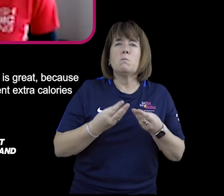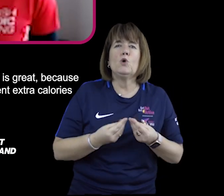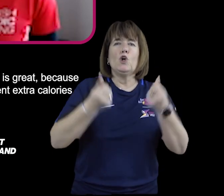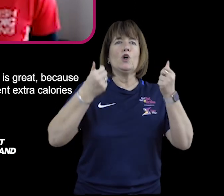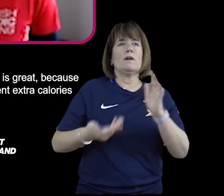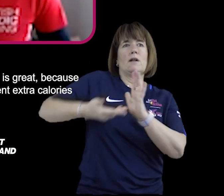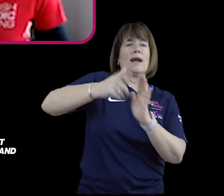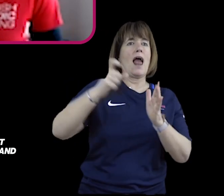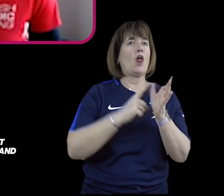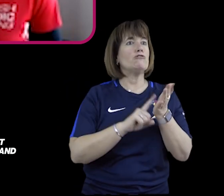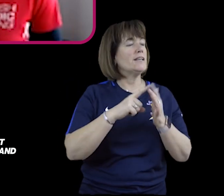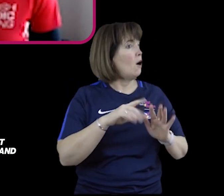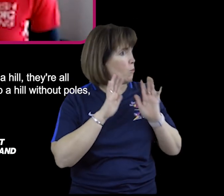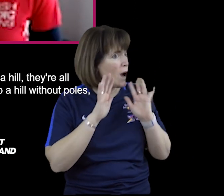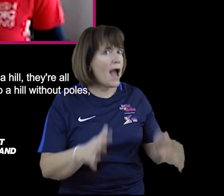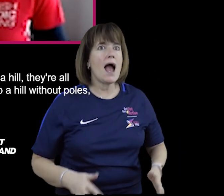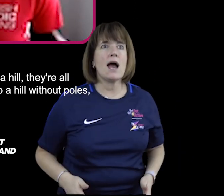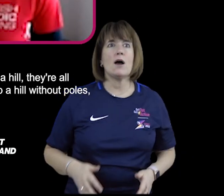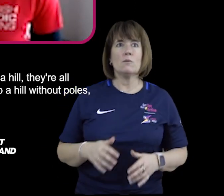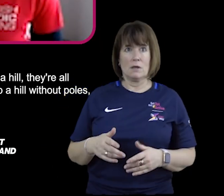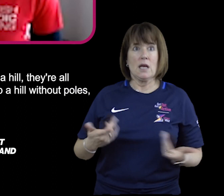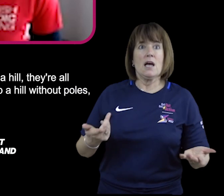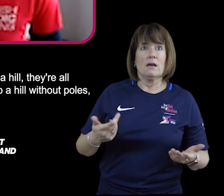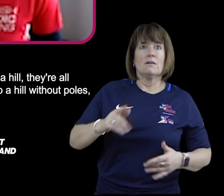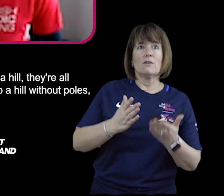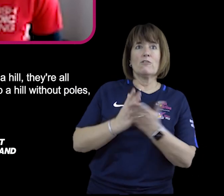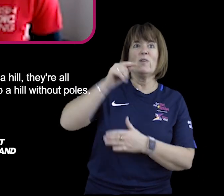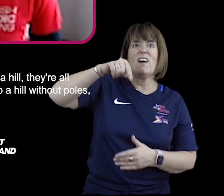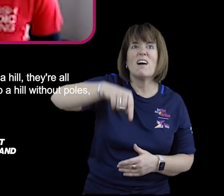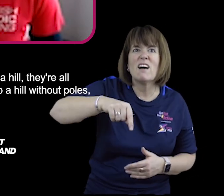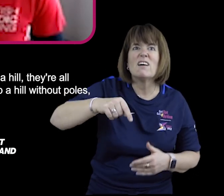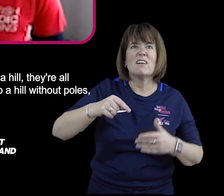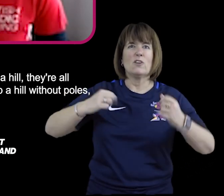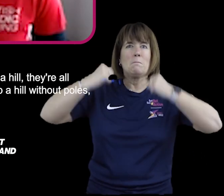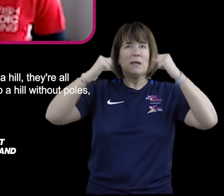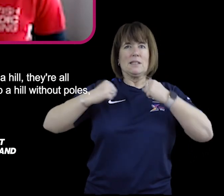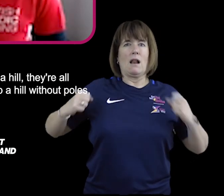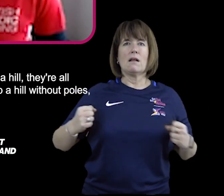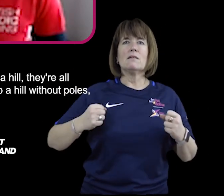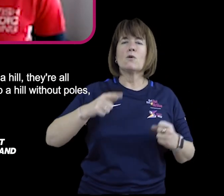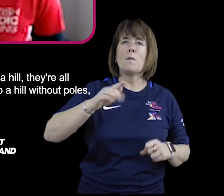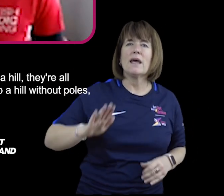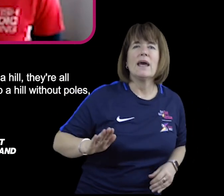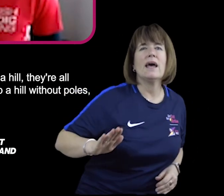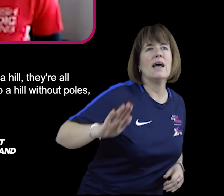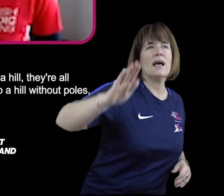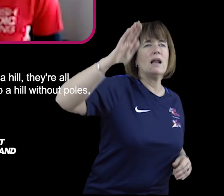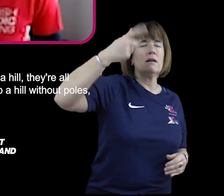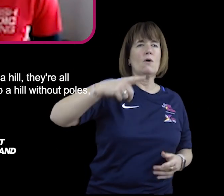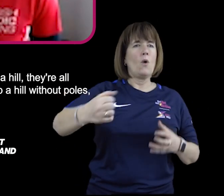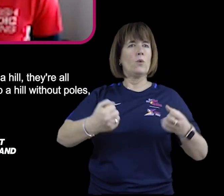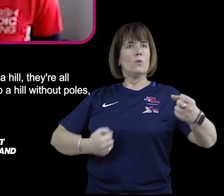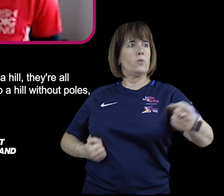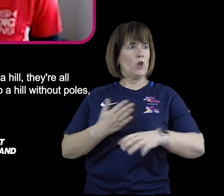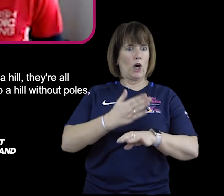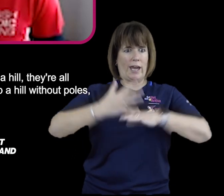Isn't that great? Wow. And then, because you're using all your muscles, say, for example, to go up a hill, they're all working,